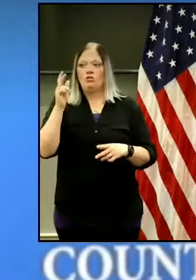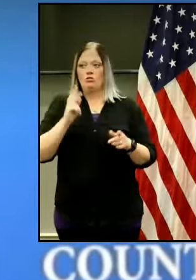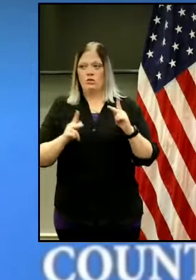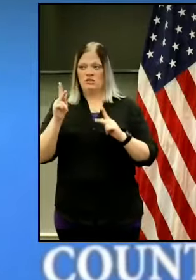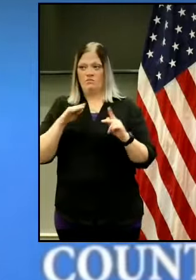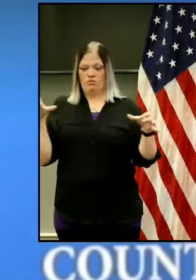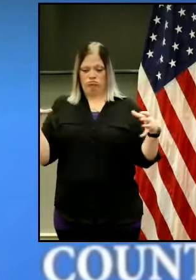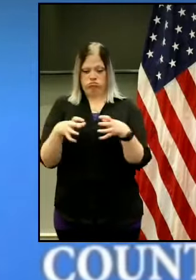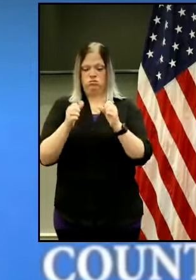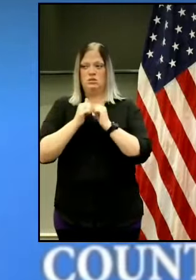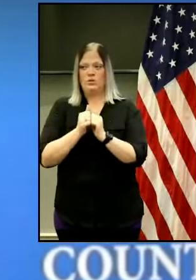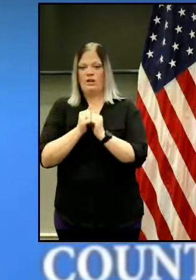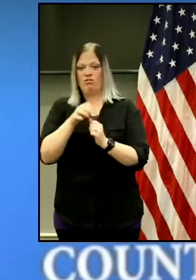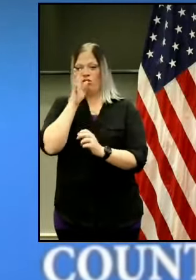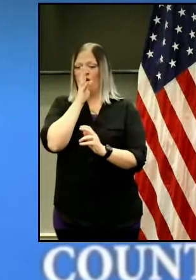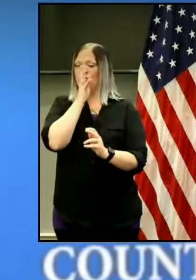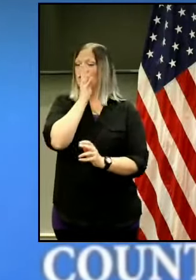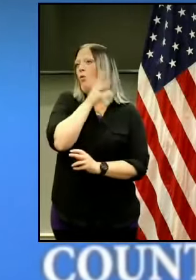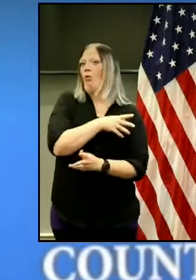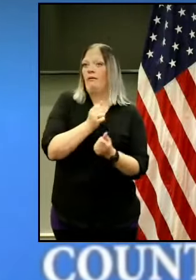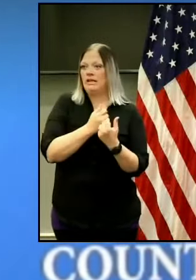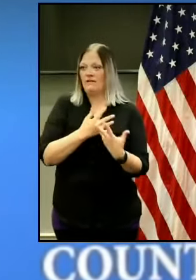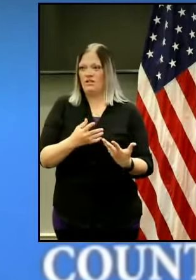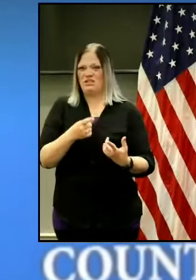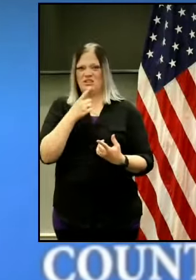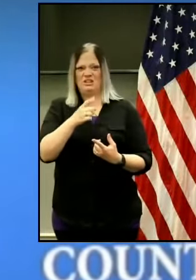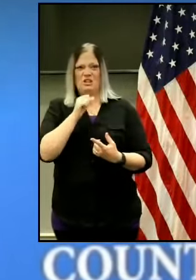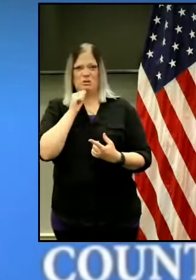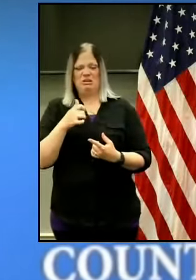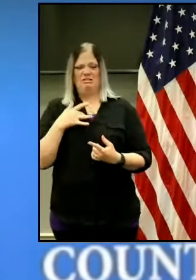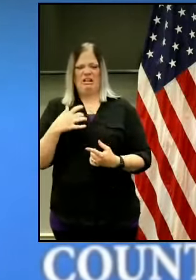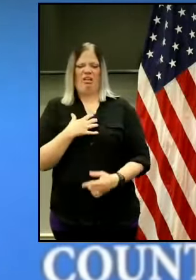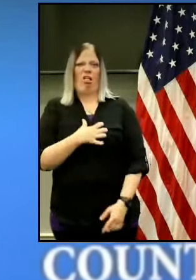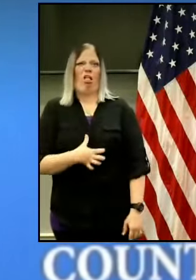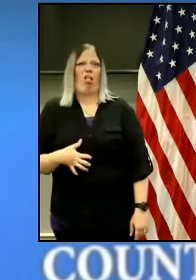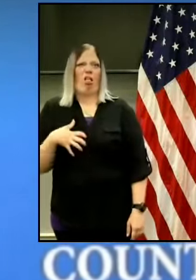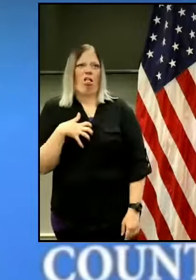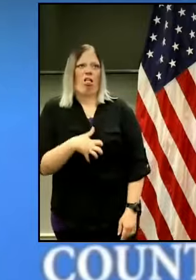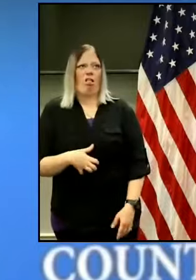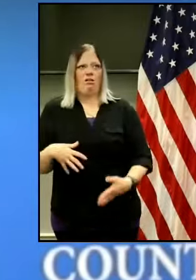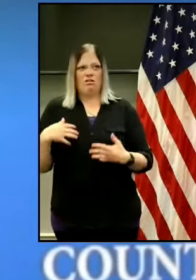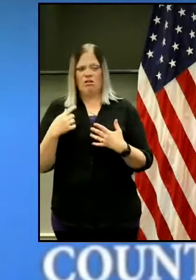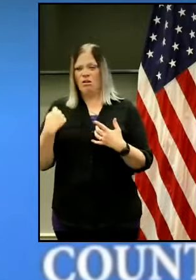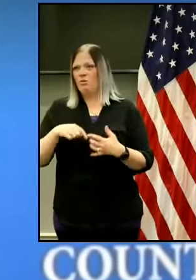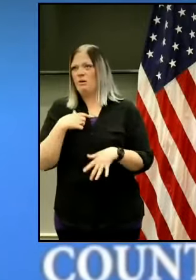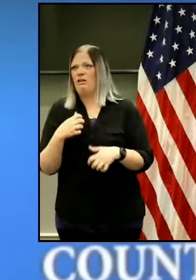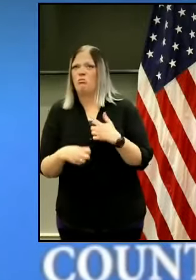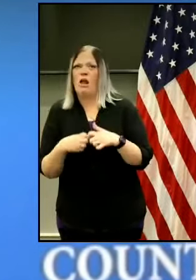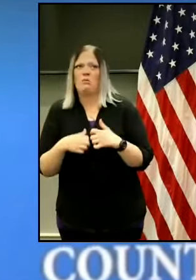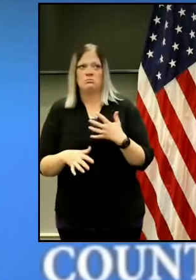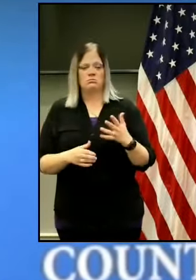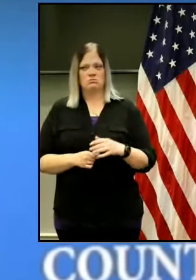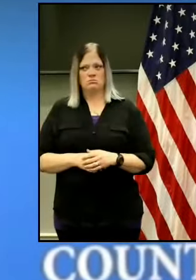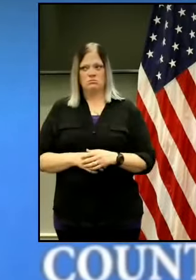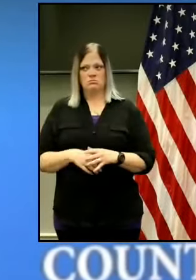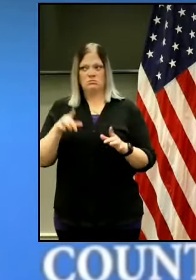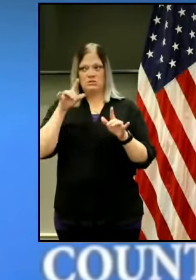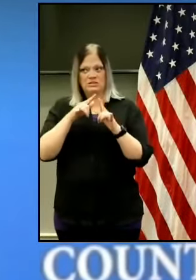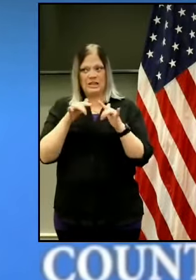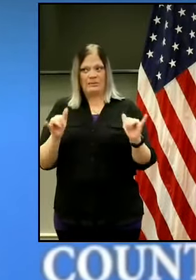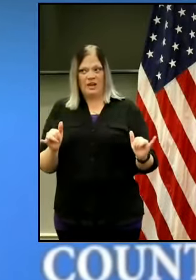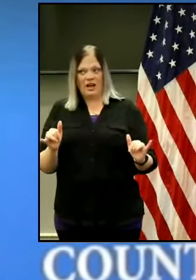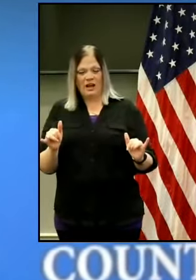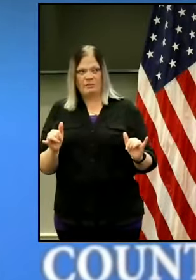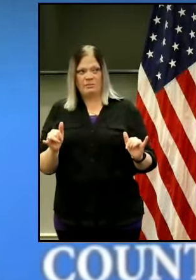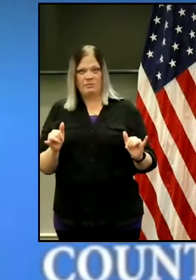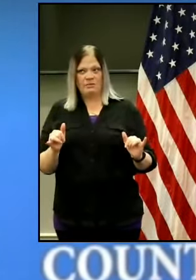gathered together, ignoring all that, and they get Fringe and all that. Well, We're gonna have a problem. Because at the same time, you